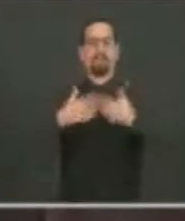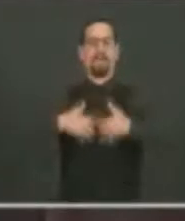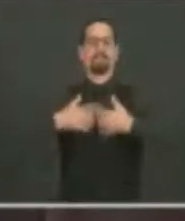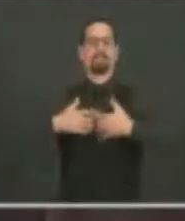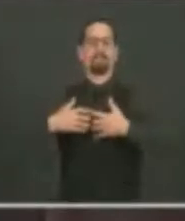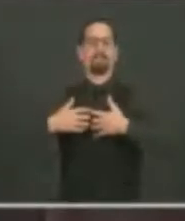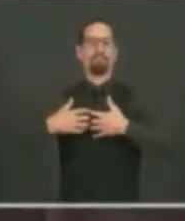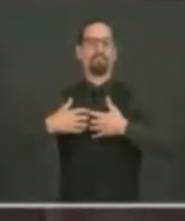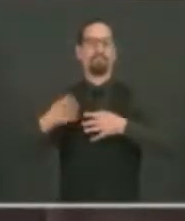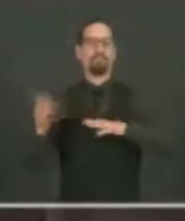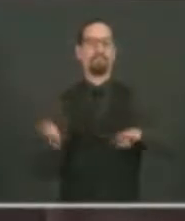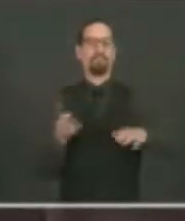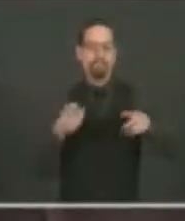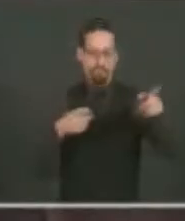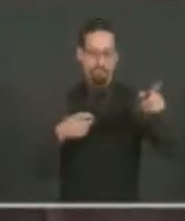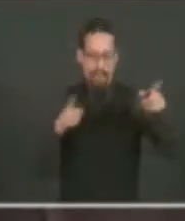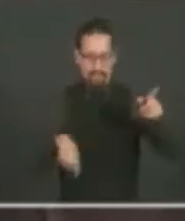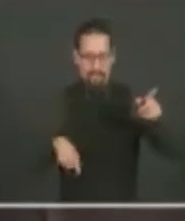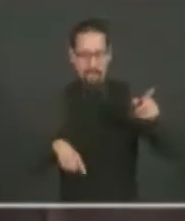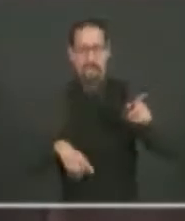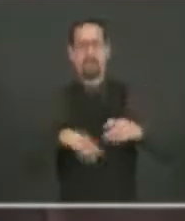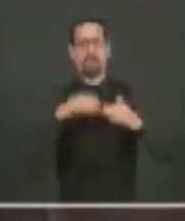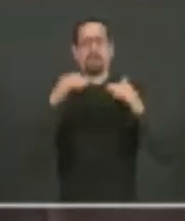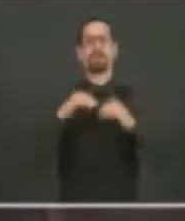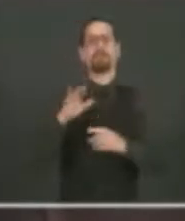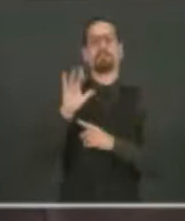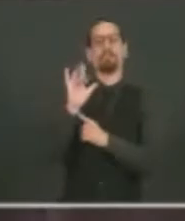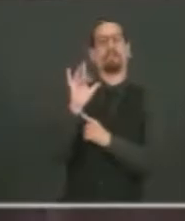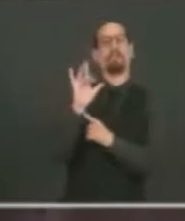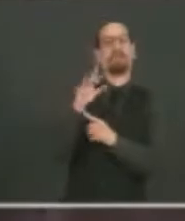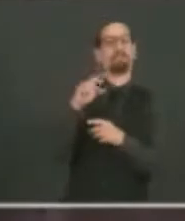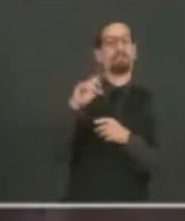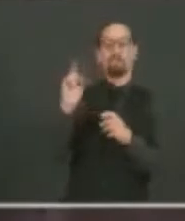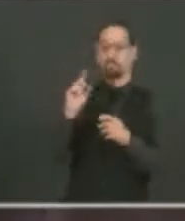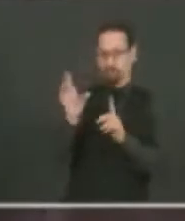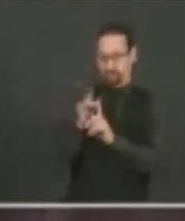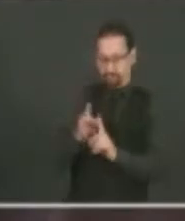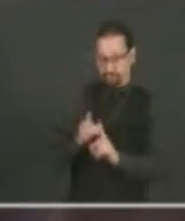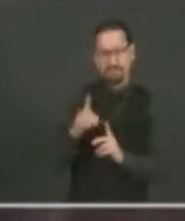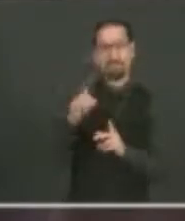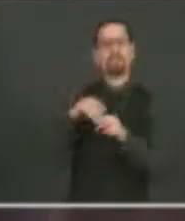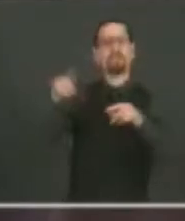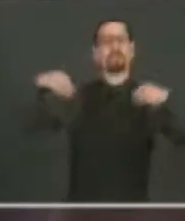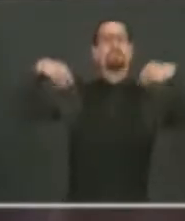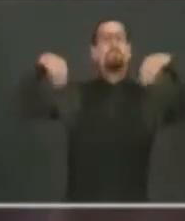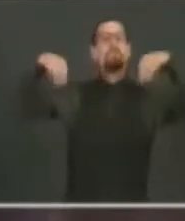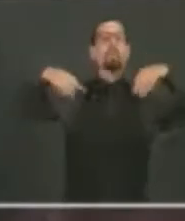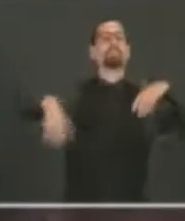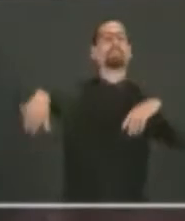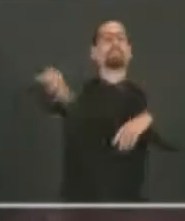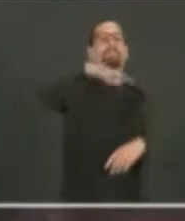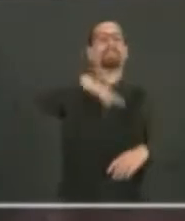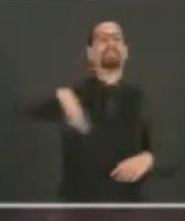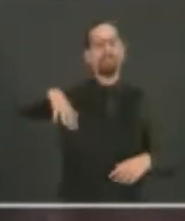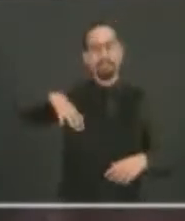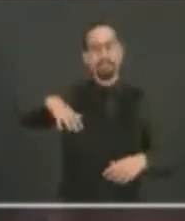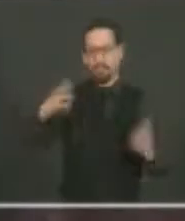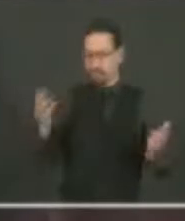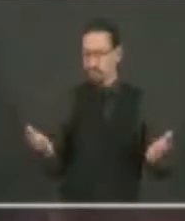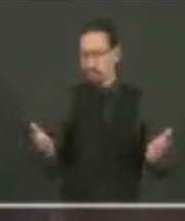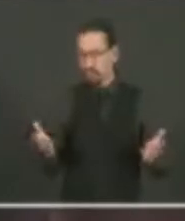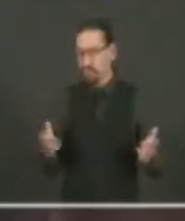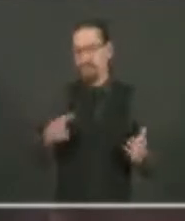among people in retail. As a reminder, anyone who works in a high contact industry can get